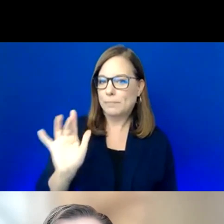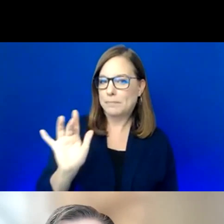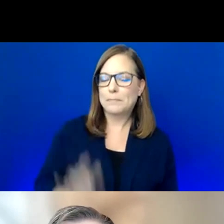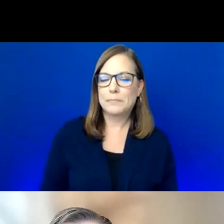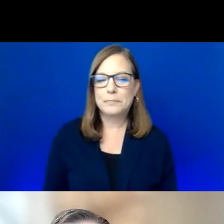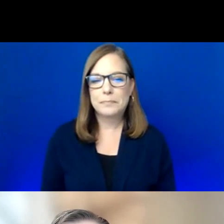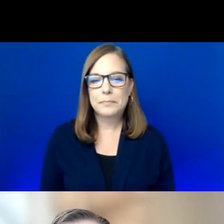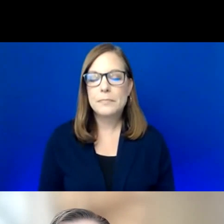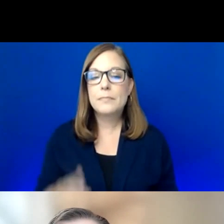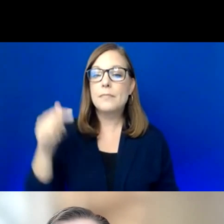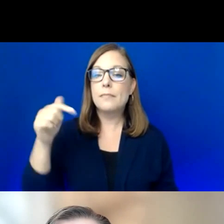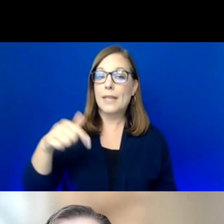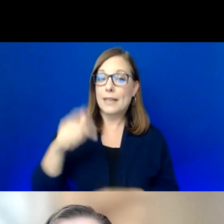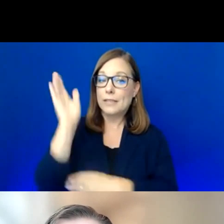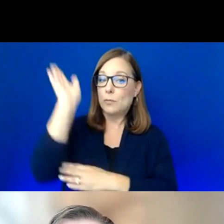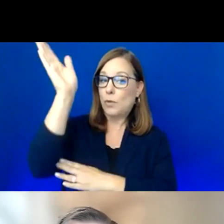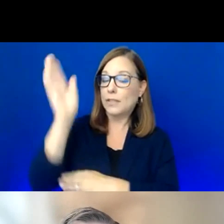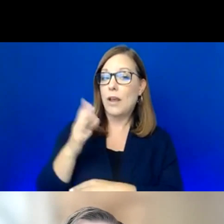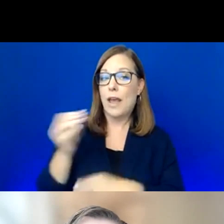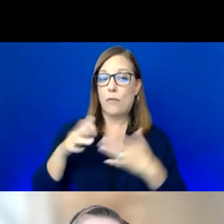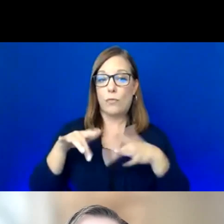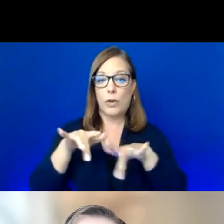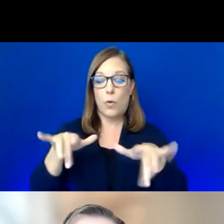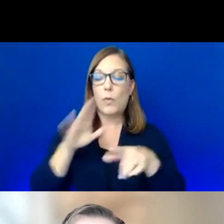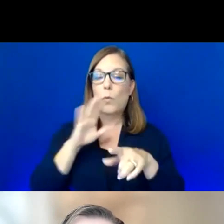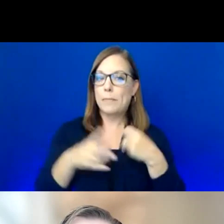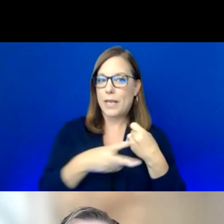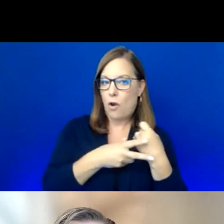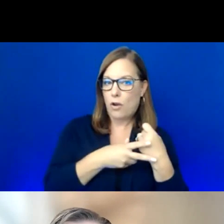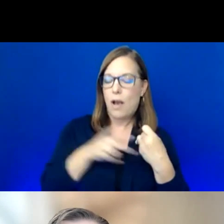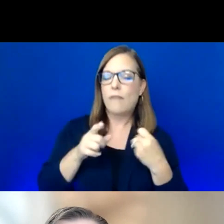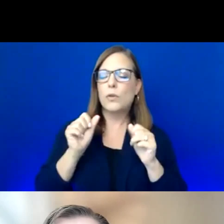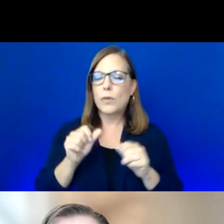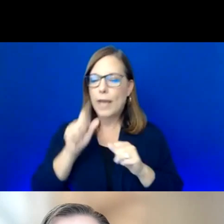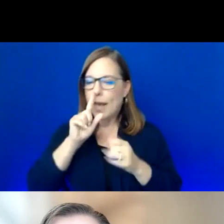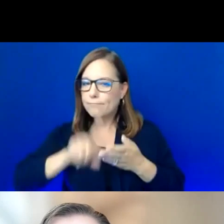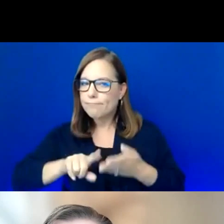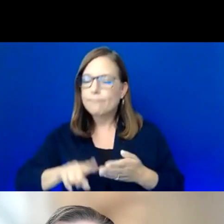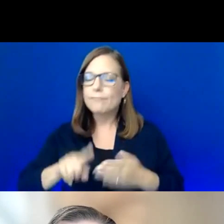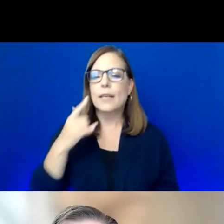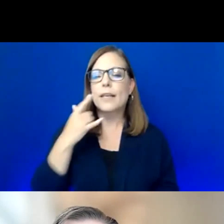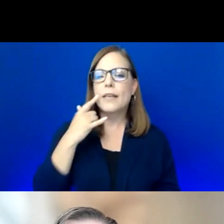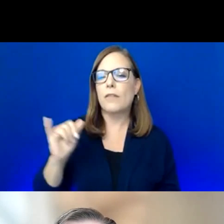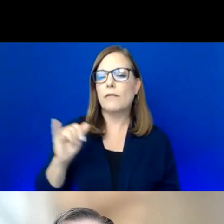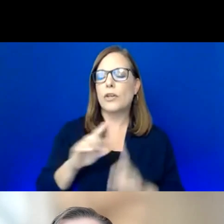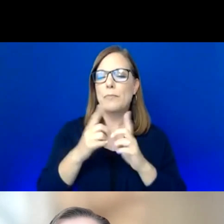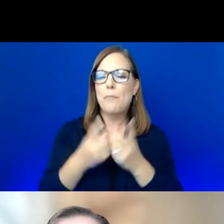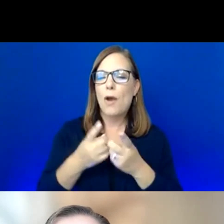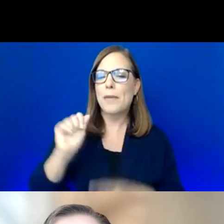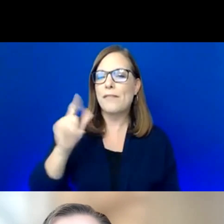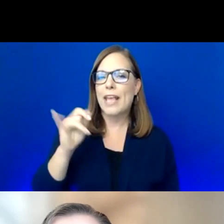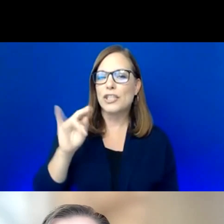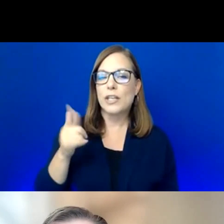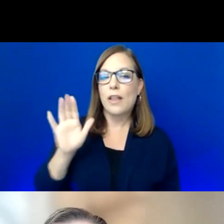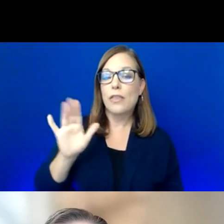The presentation and recording from today will be archived. You can find it on the California Department of Aging's YouTube channel or the Hubs